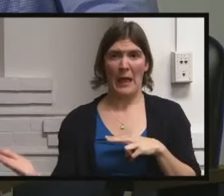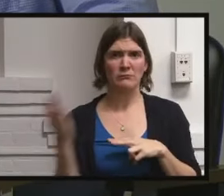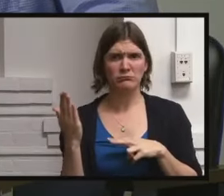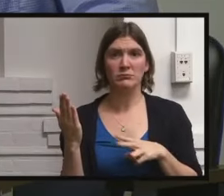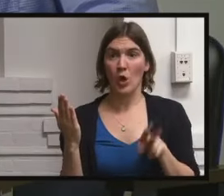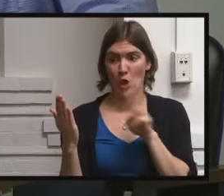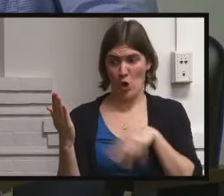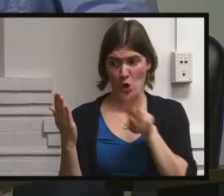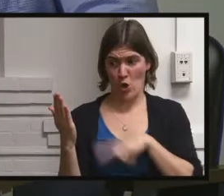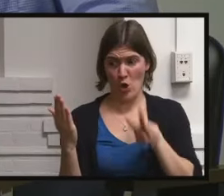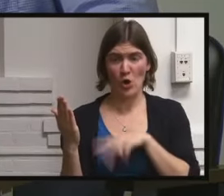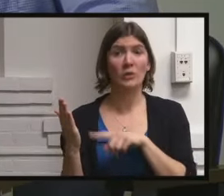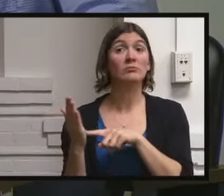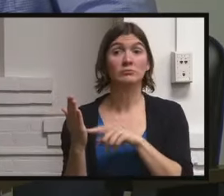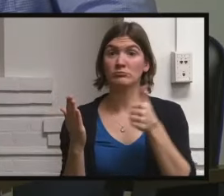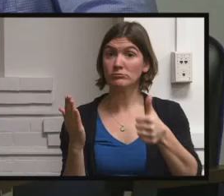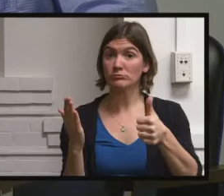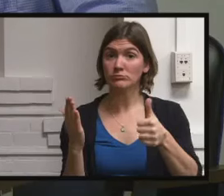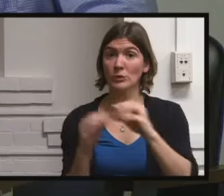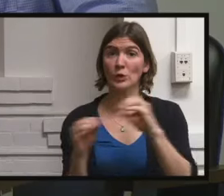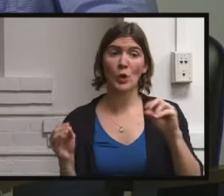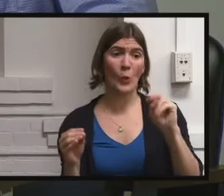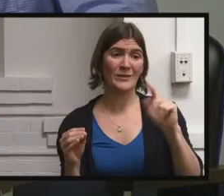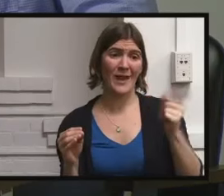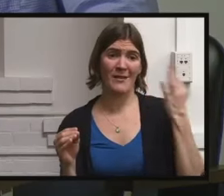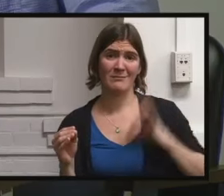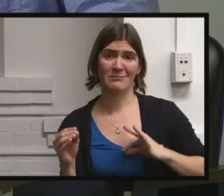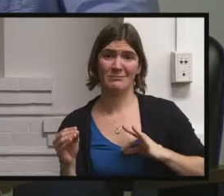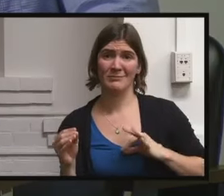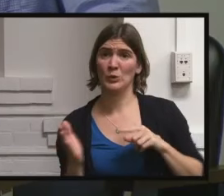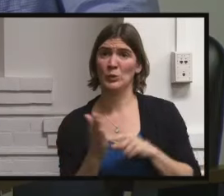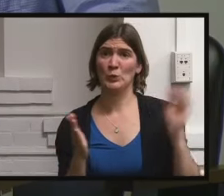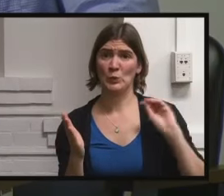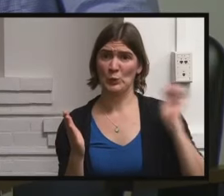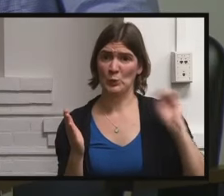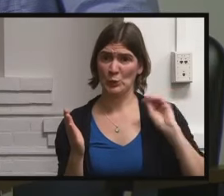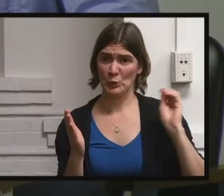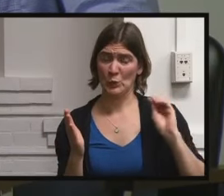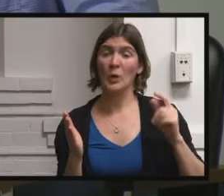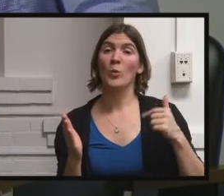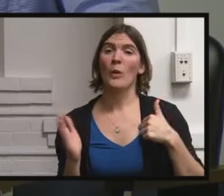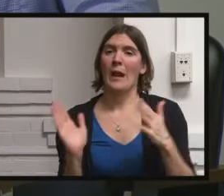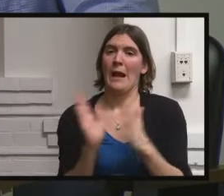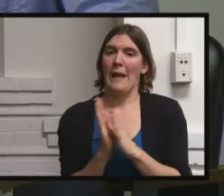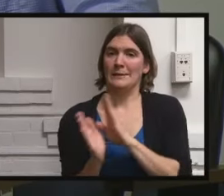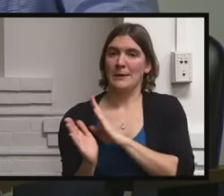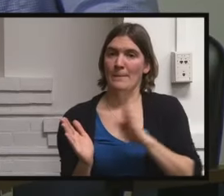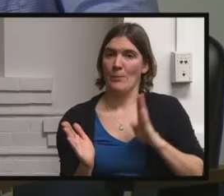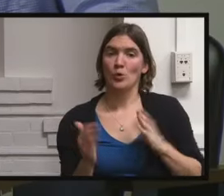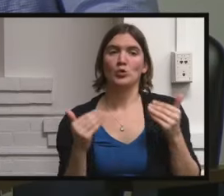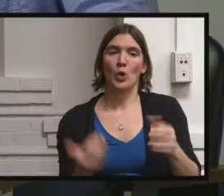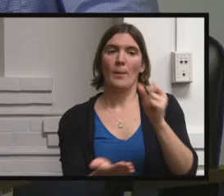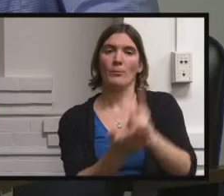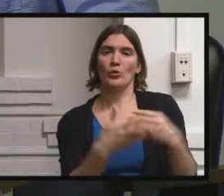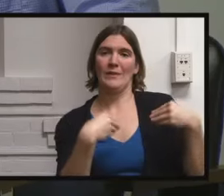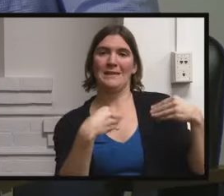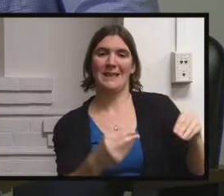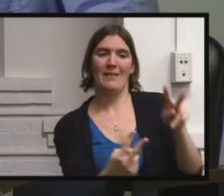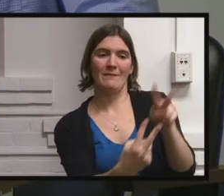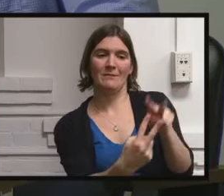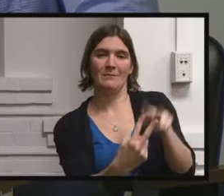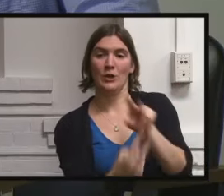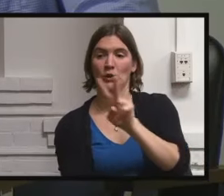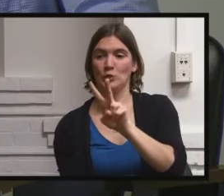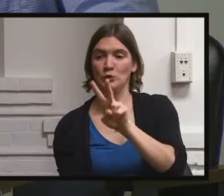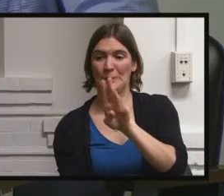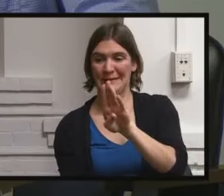submission, it is clear there are no net proceeds due the town, and accordingly, we're asking the board to approve the sale of lots